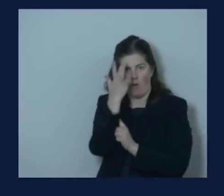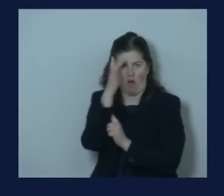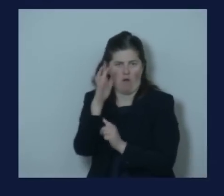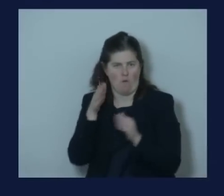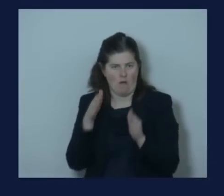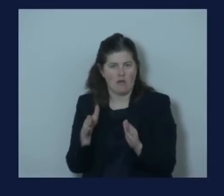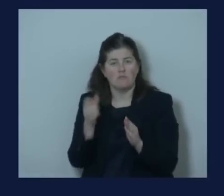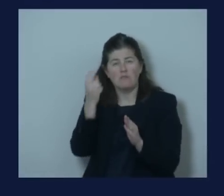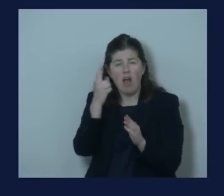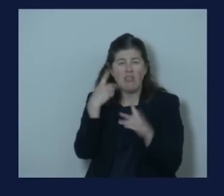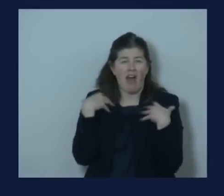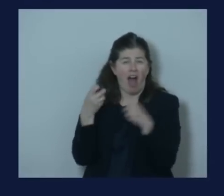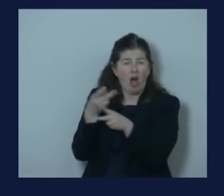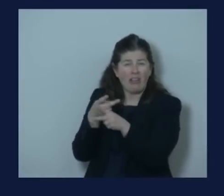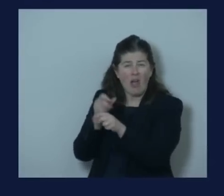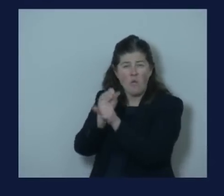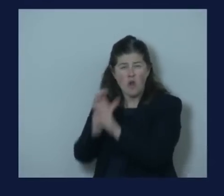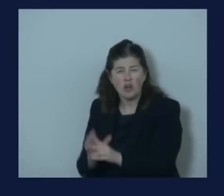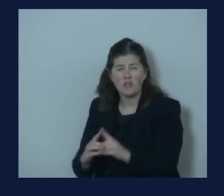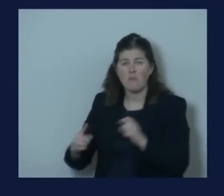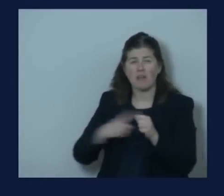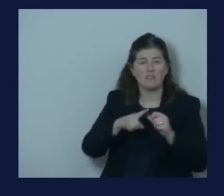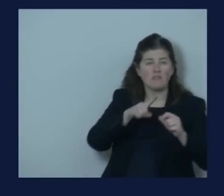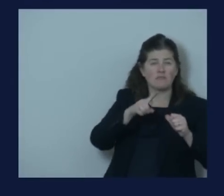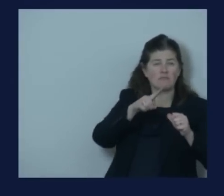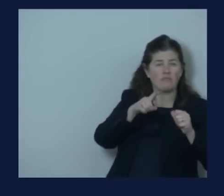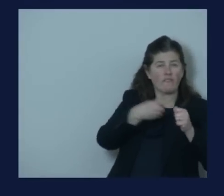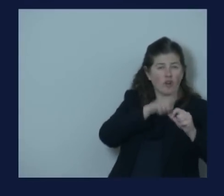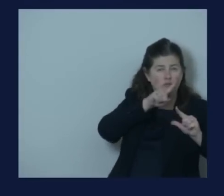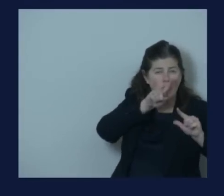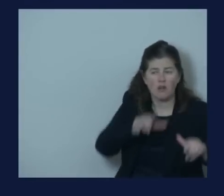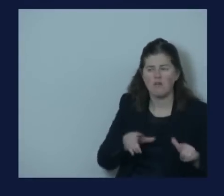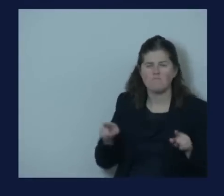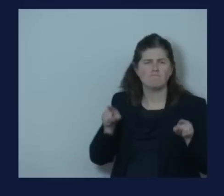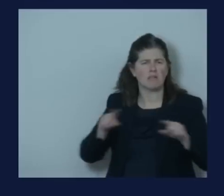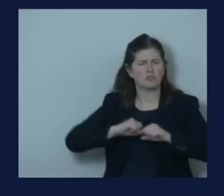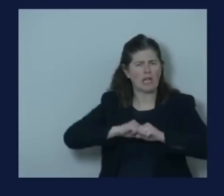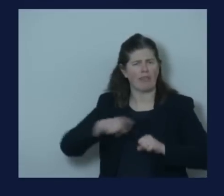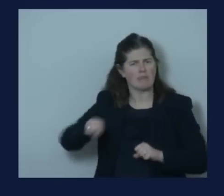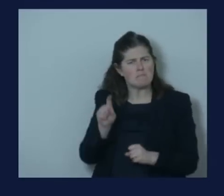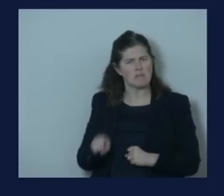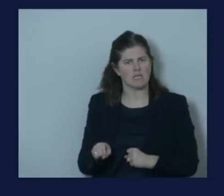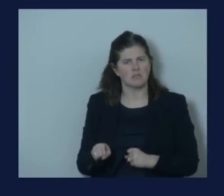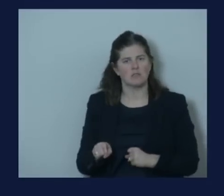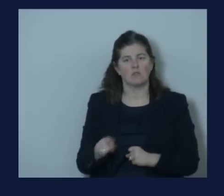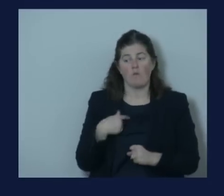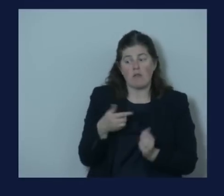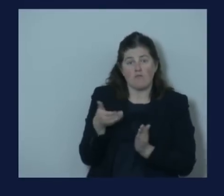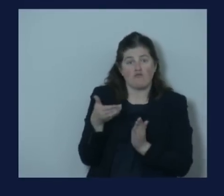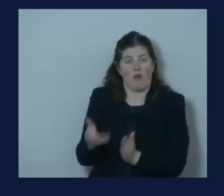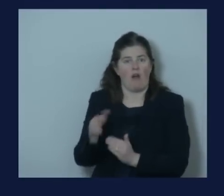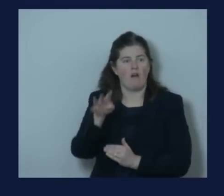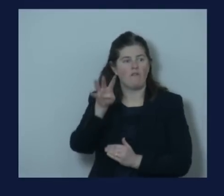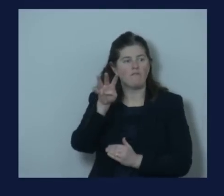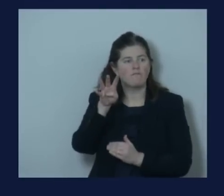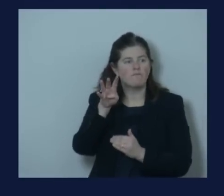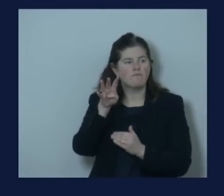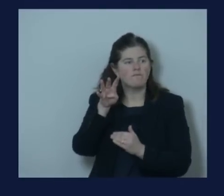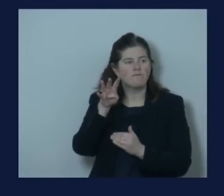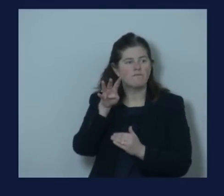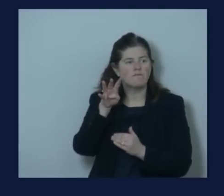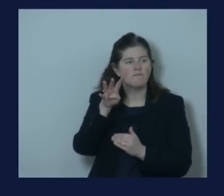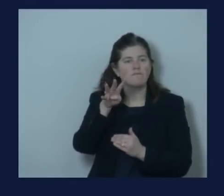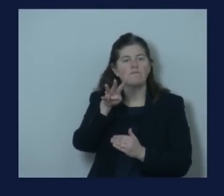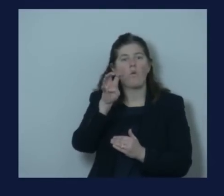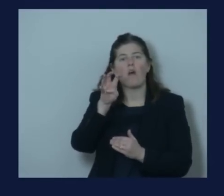our healthcare workers and our first responders have to be protected. We've delivered 404,000 pounds